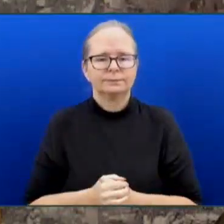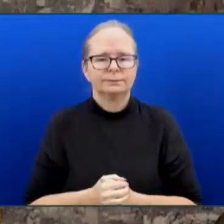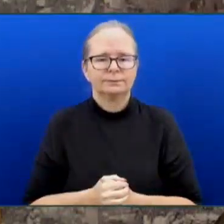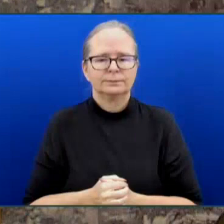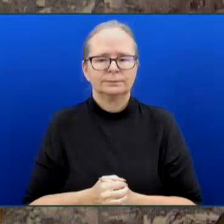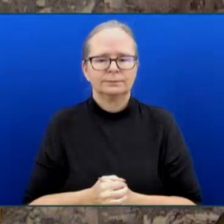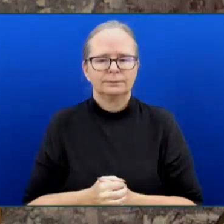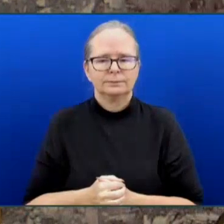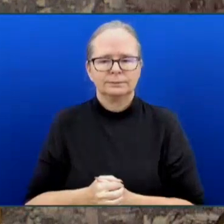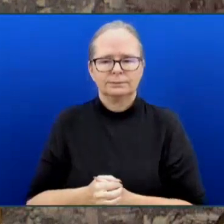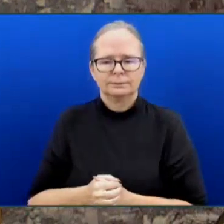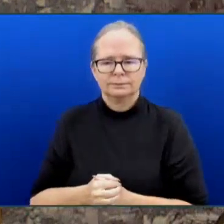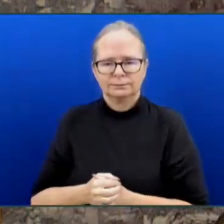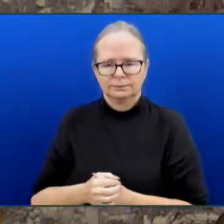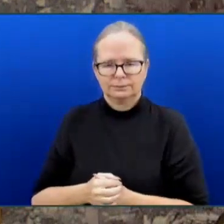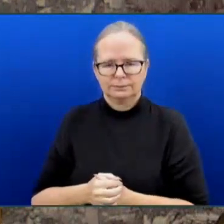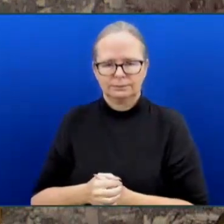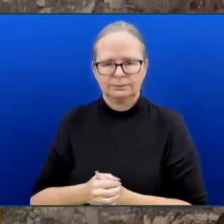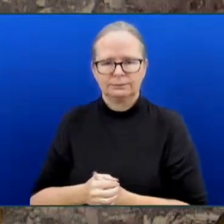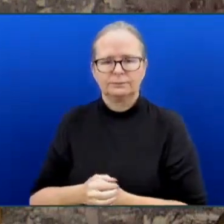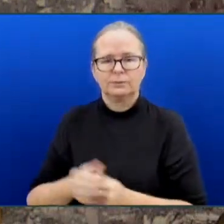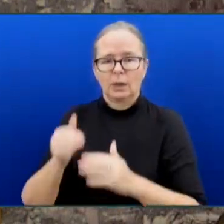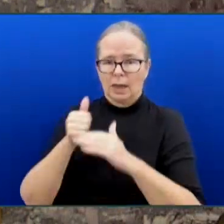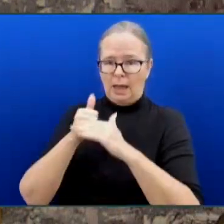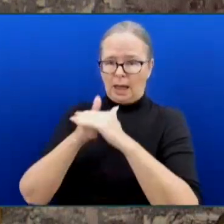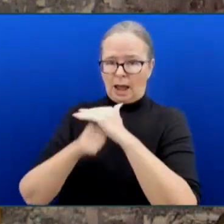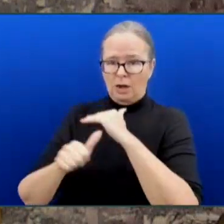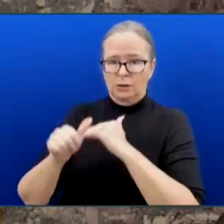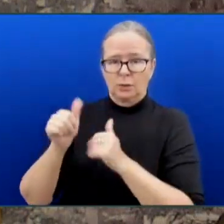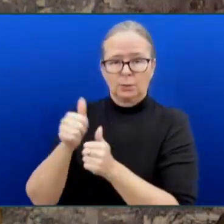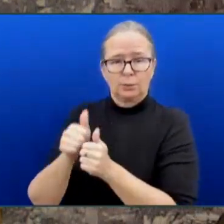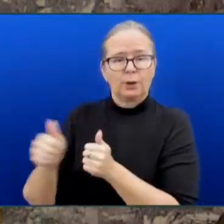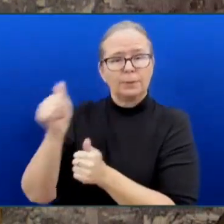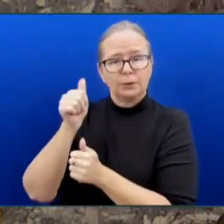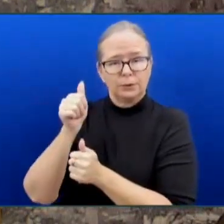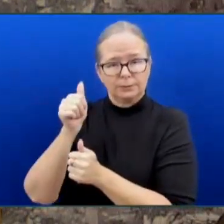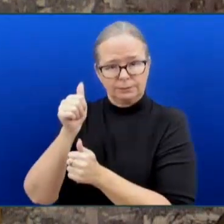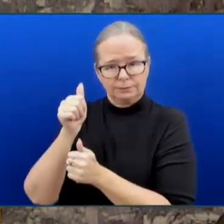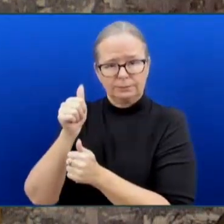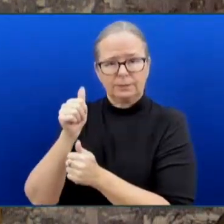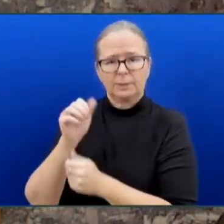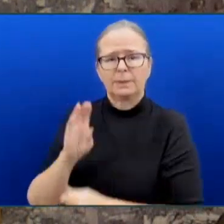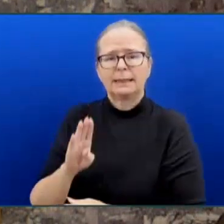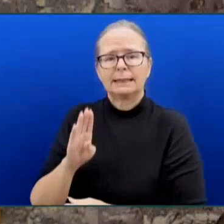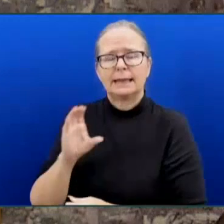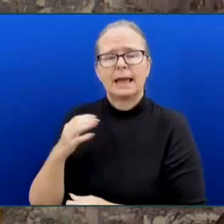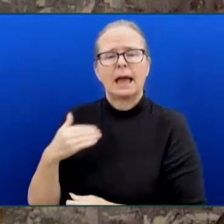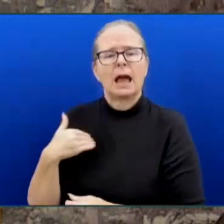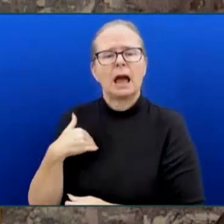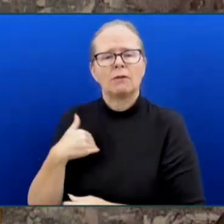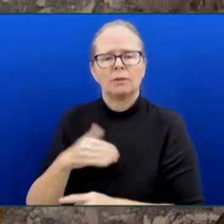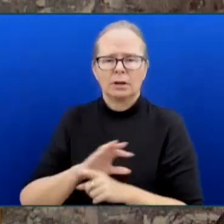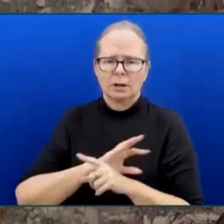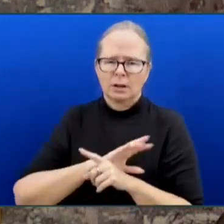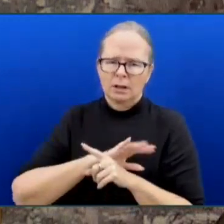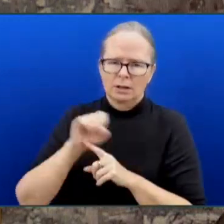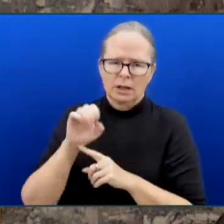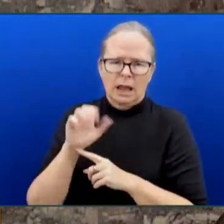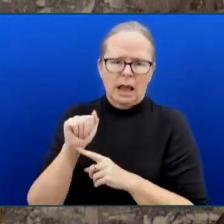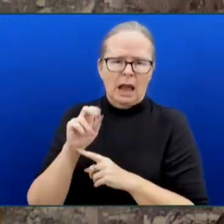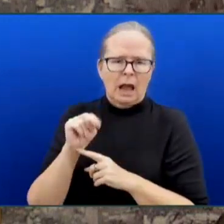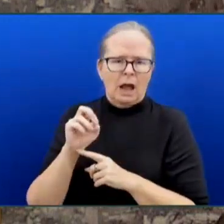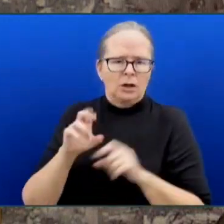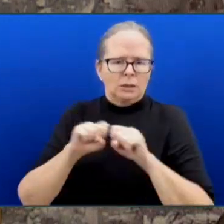BC's once world-leading cancer care system has dramatically deteriorated, plummeting to some of the worst wait times